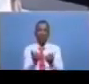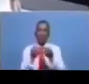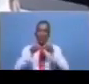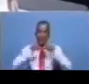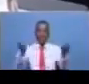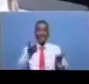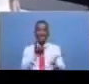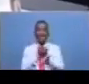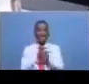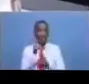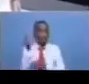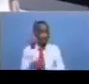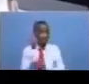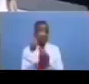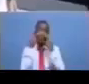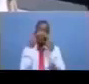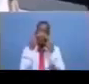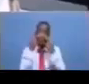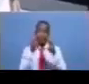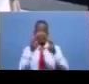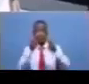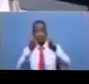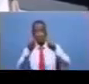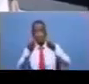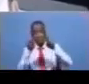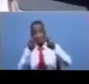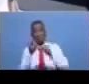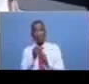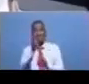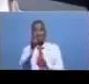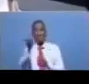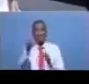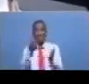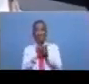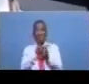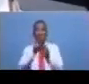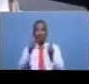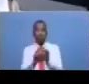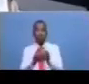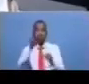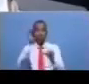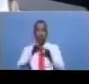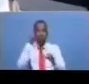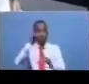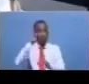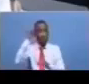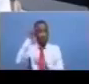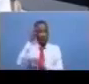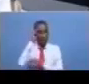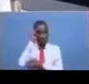tell Ghanaians who are watching this briefing, particularly the over 6 million Ghanaians who voted for His Excellency John Dramani